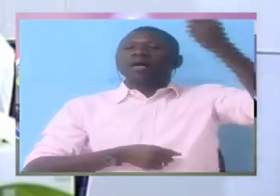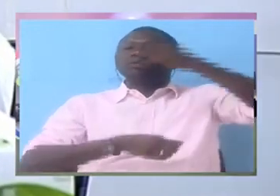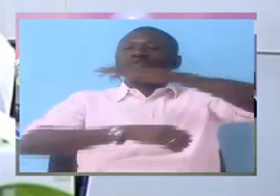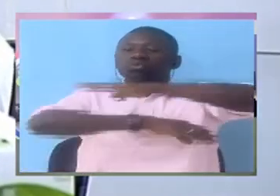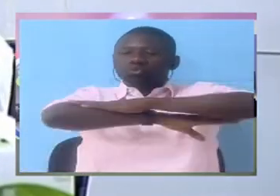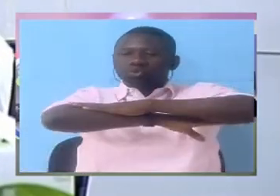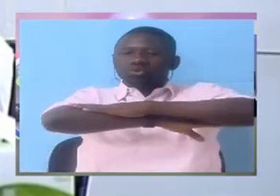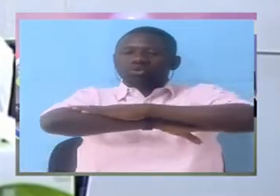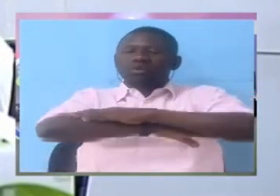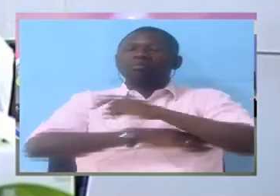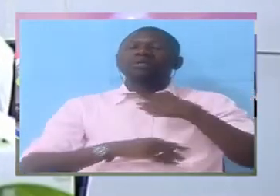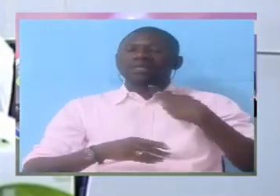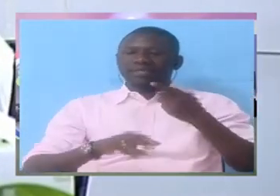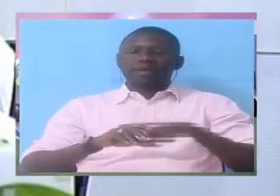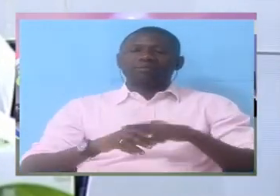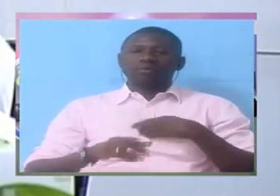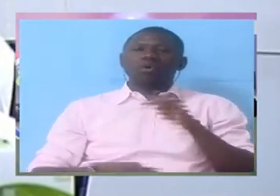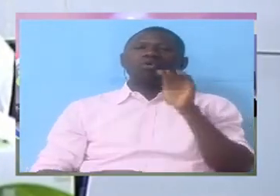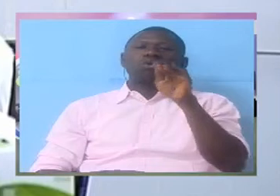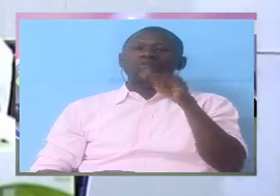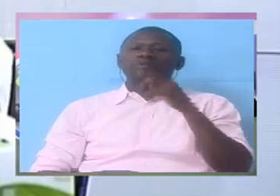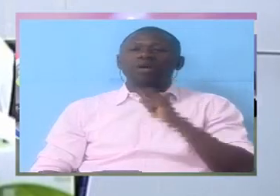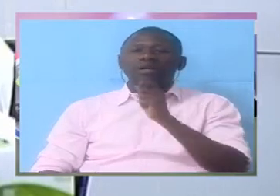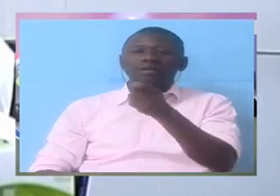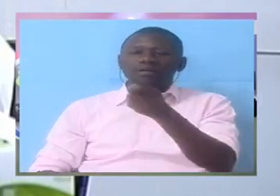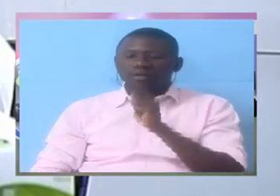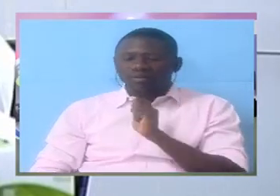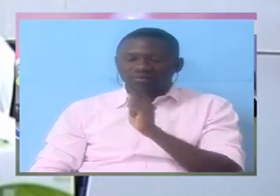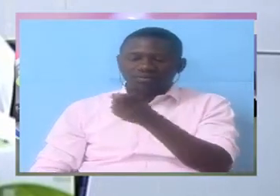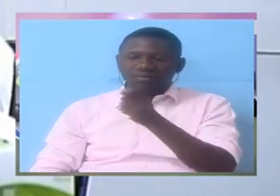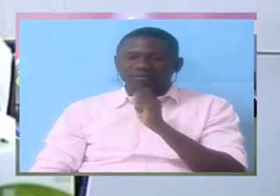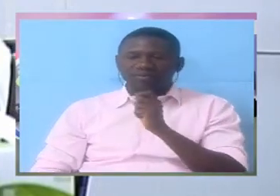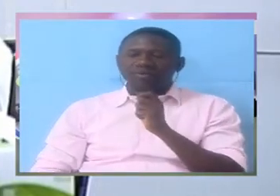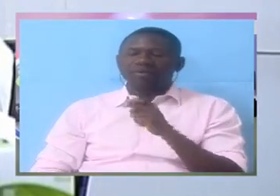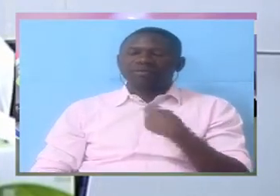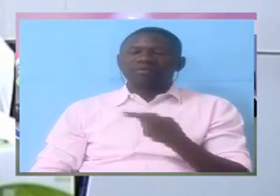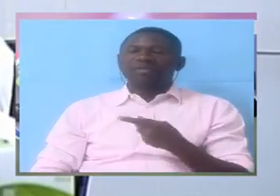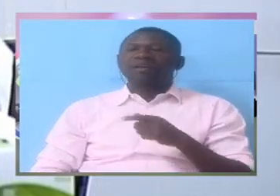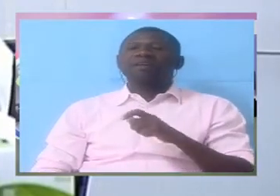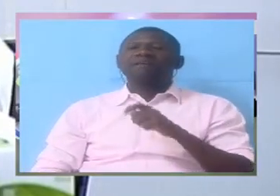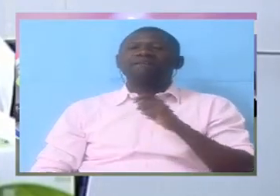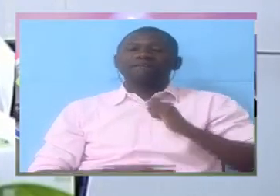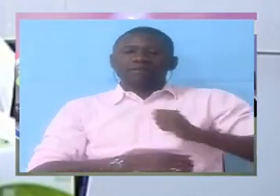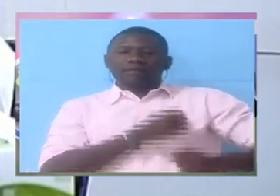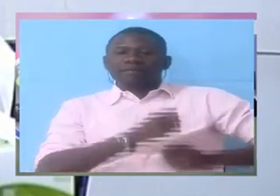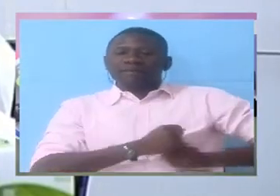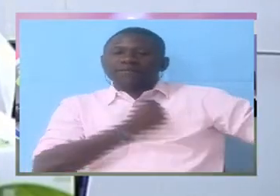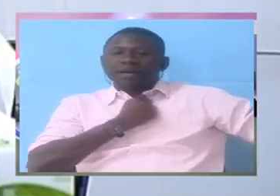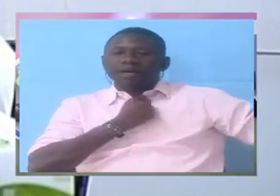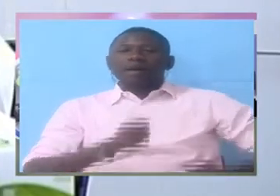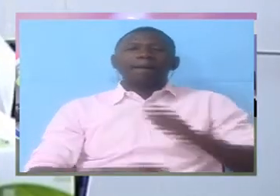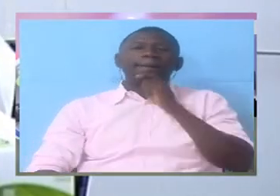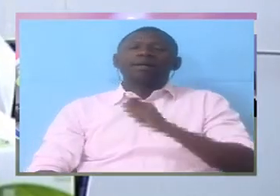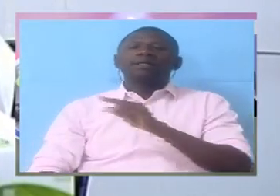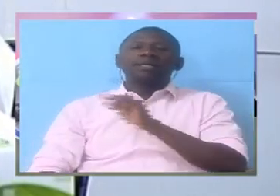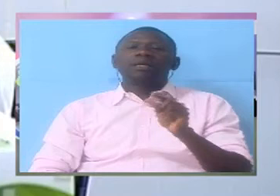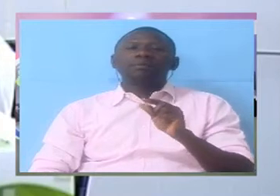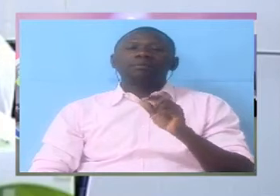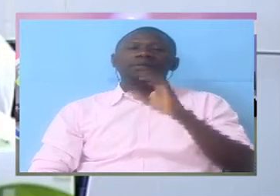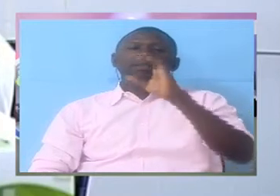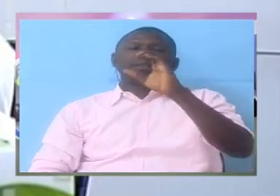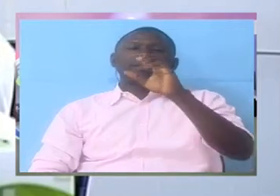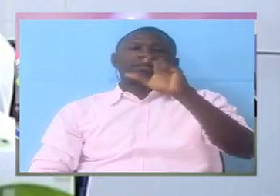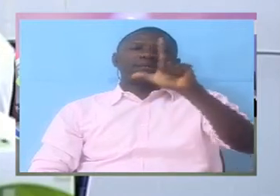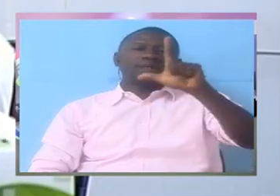When I was called for an interview, that was Father Clary when he was there at the time. Father Clary lebeje